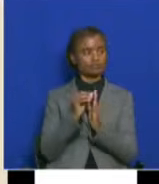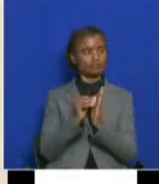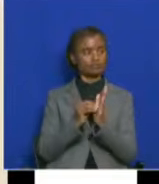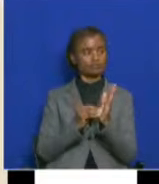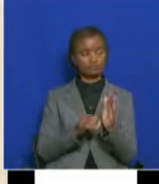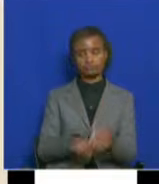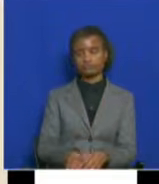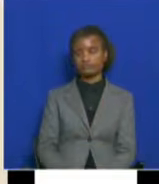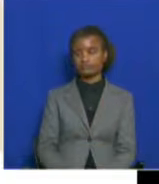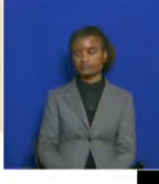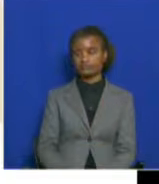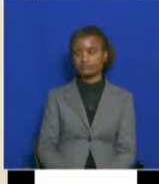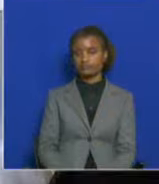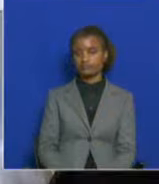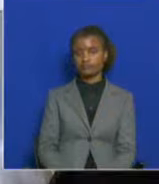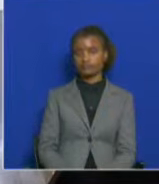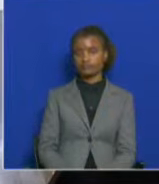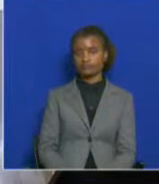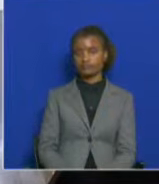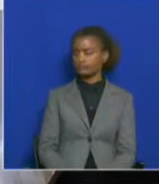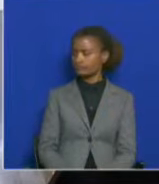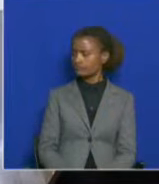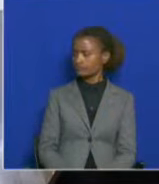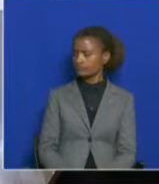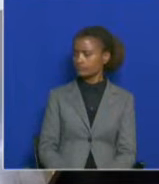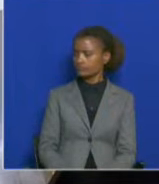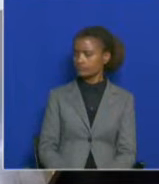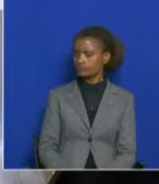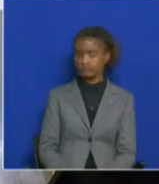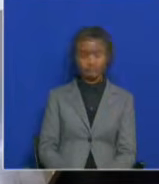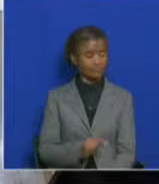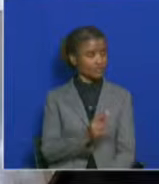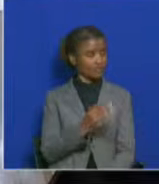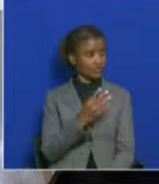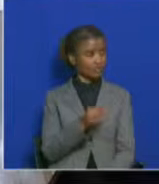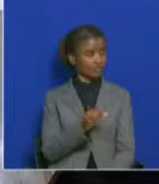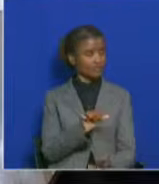You don't have 6343? Yeah, there are pages missing. It's